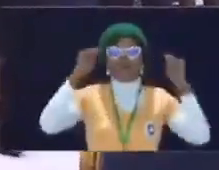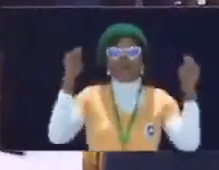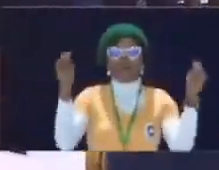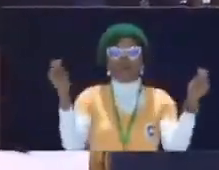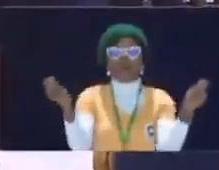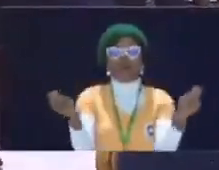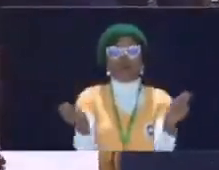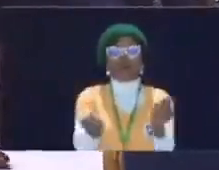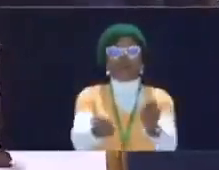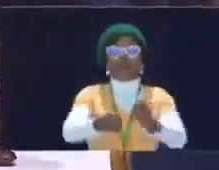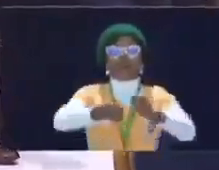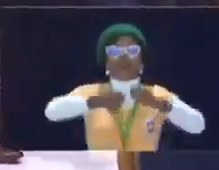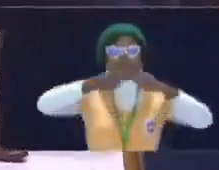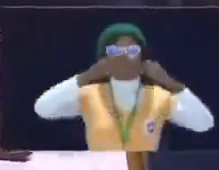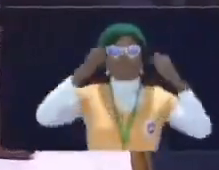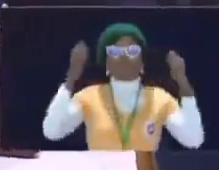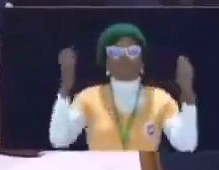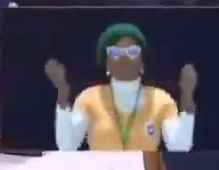huah